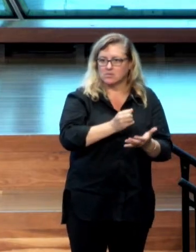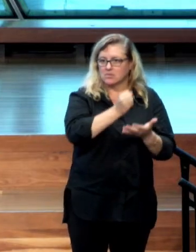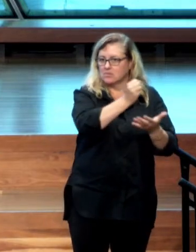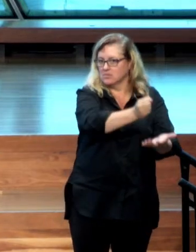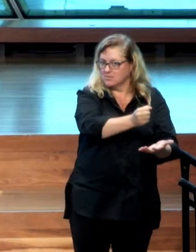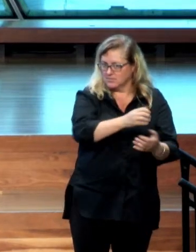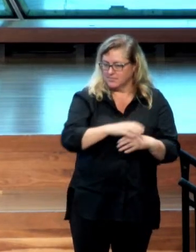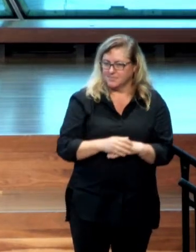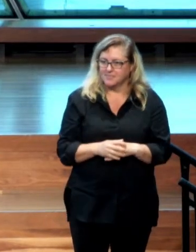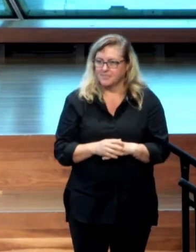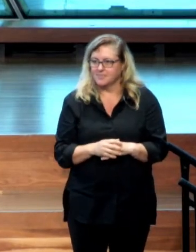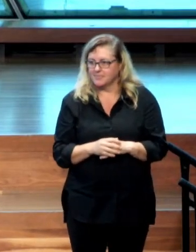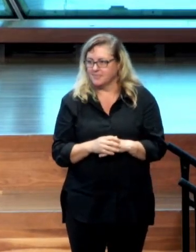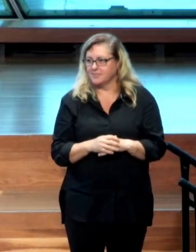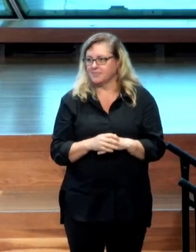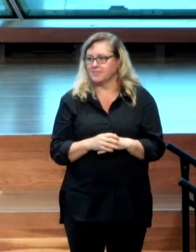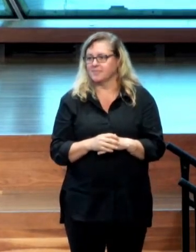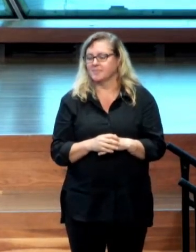Indeed.